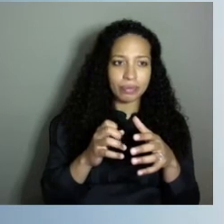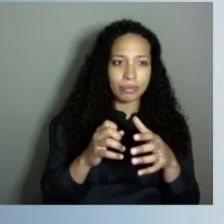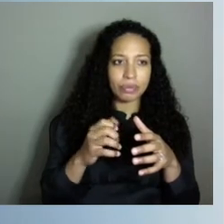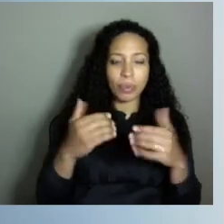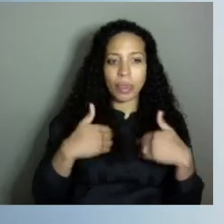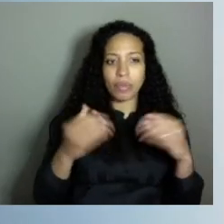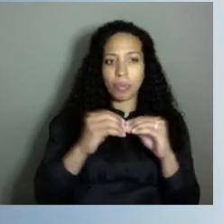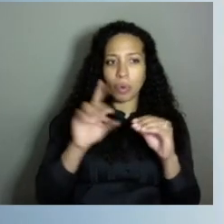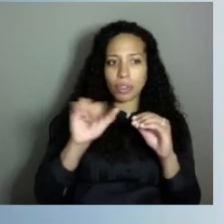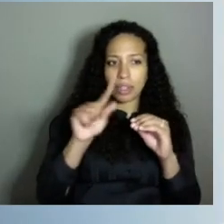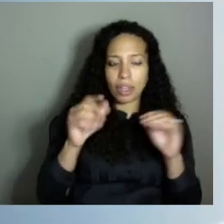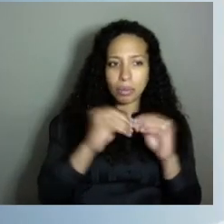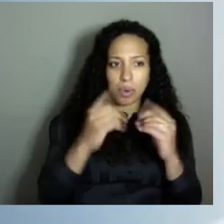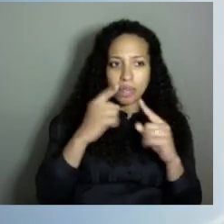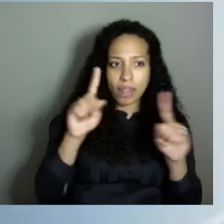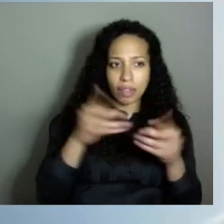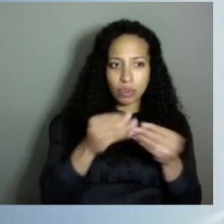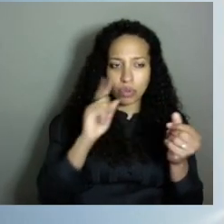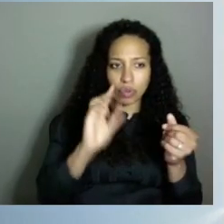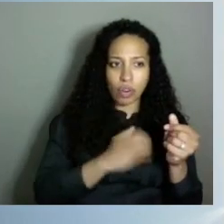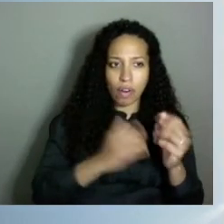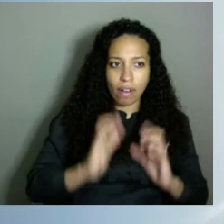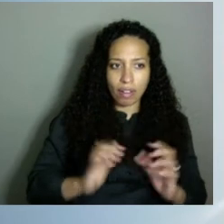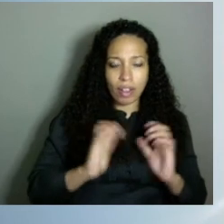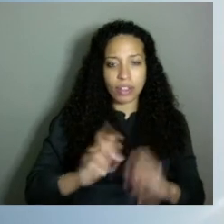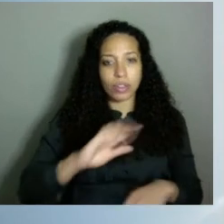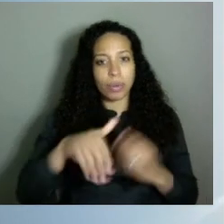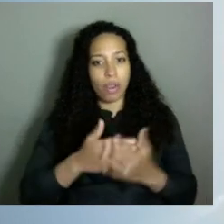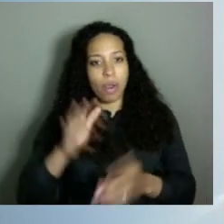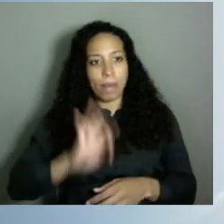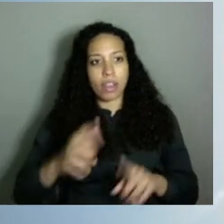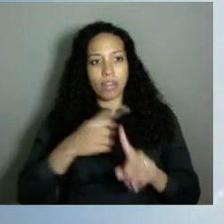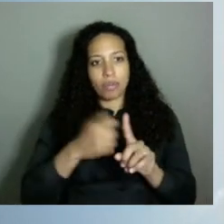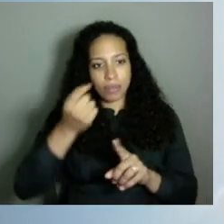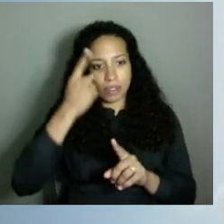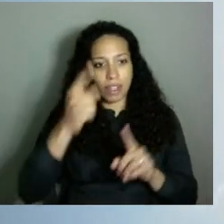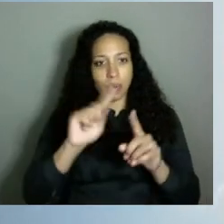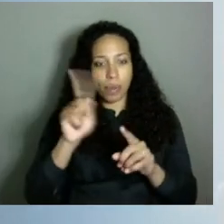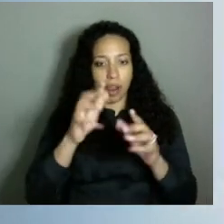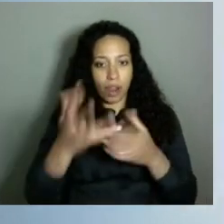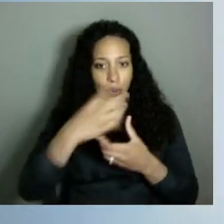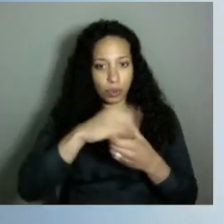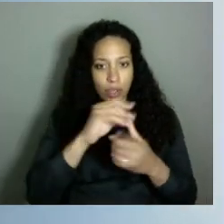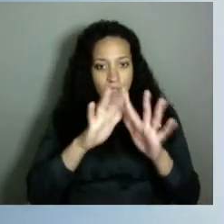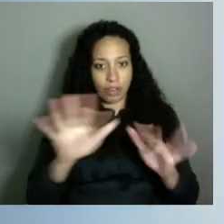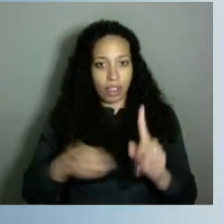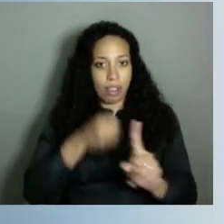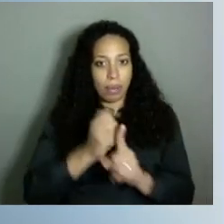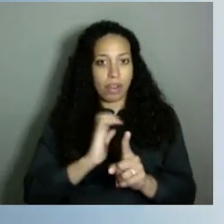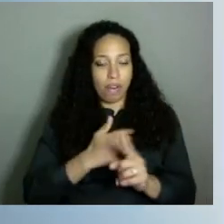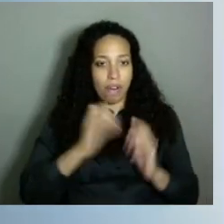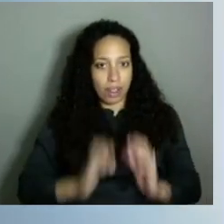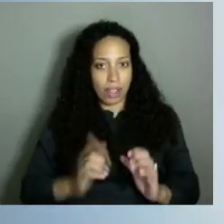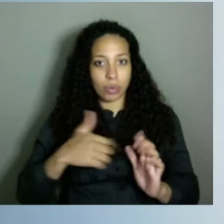solutions for our clients. We all benefit from understanding how inclusion and diversity impacts our clients, and we are demonstrating why and how